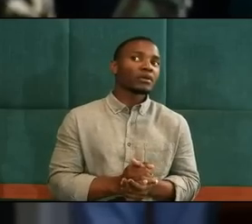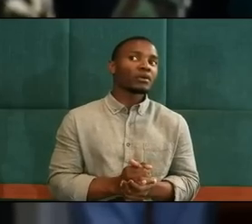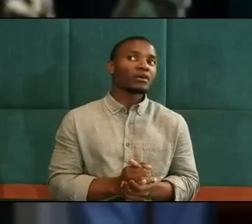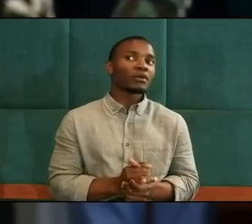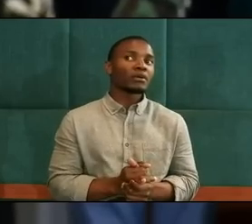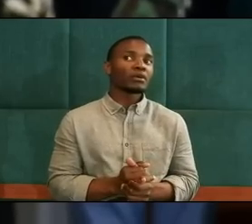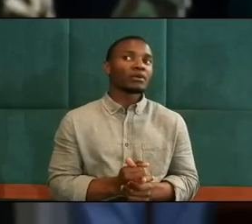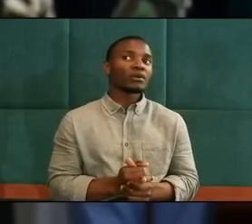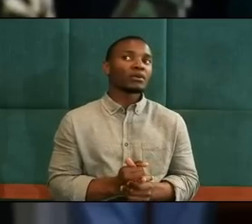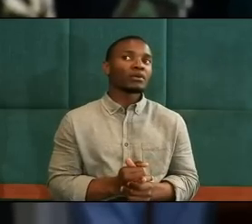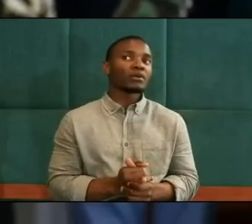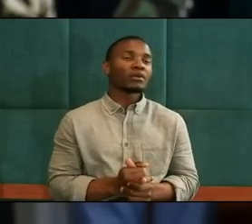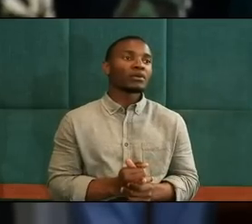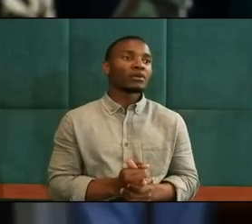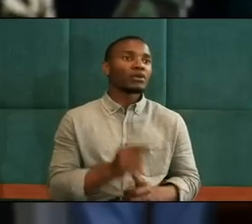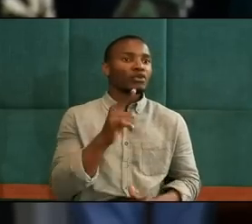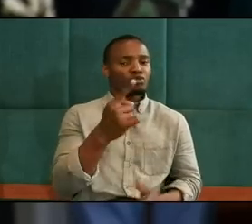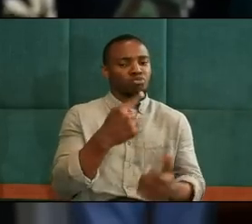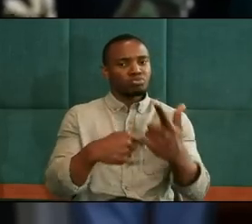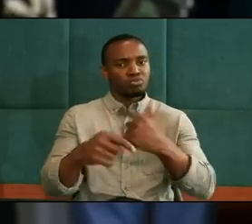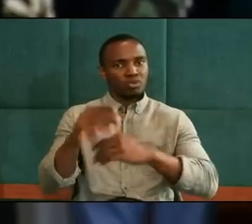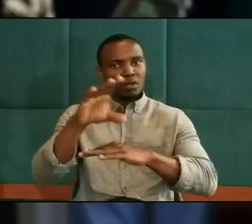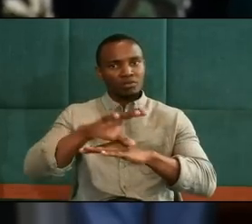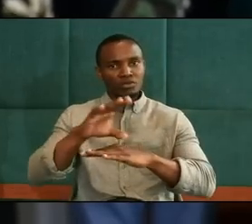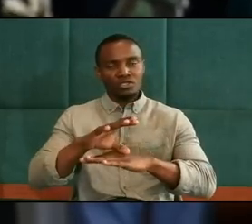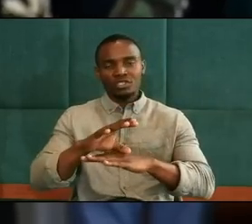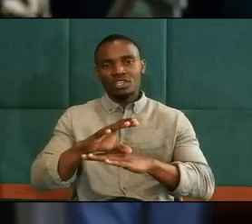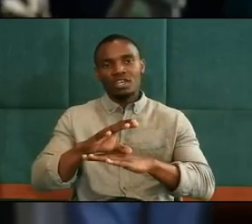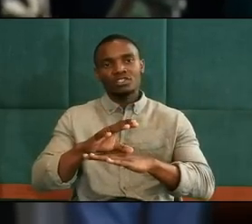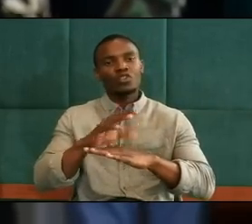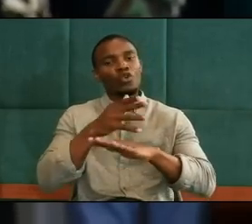this up. You didn't come into this church by accident.